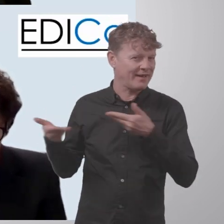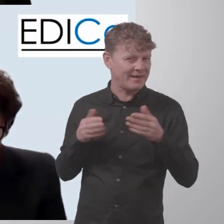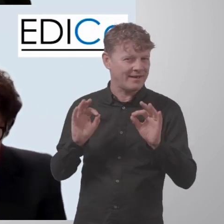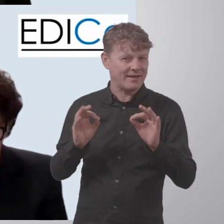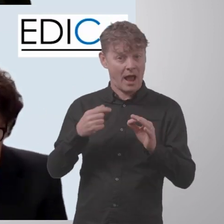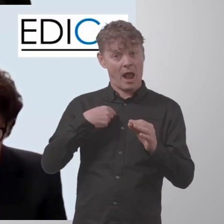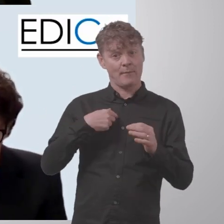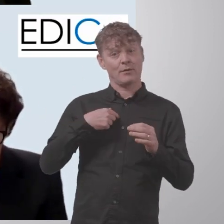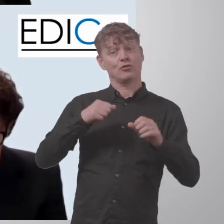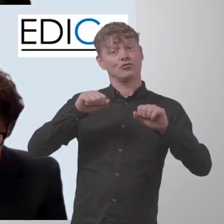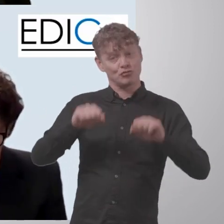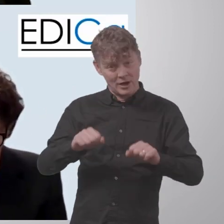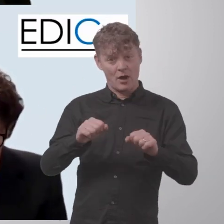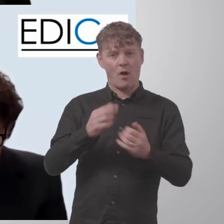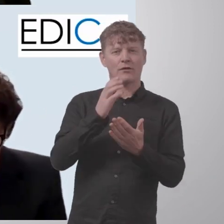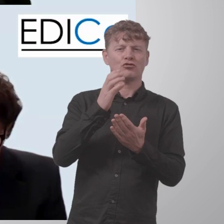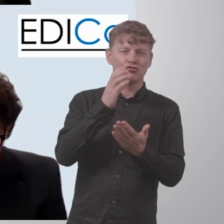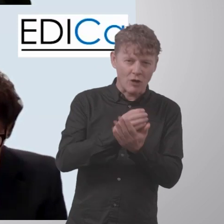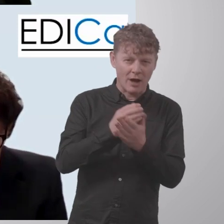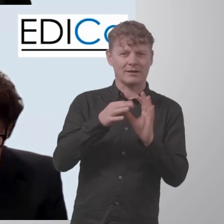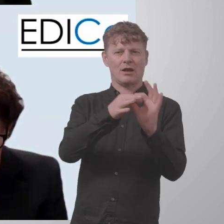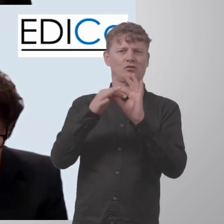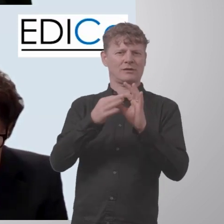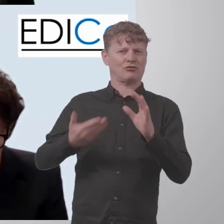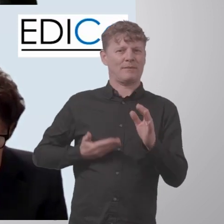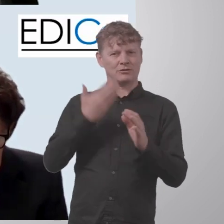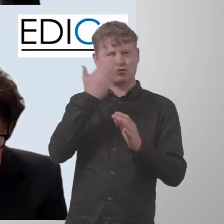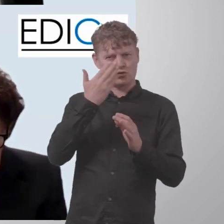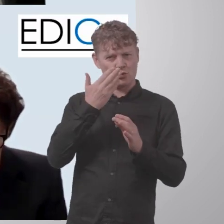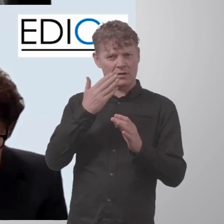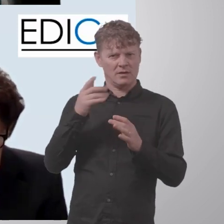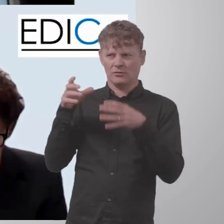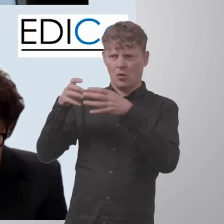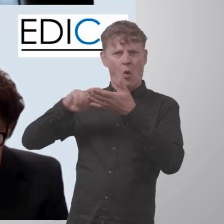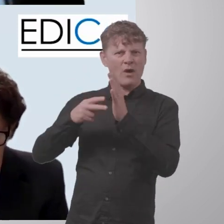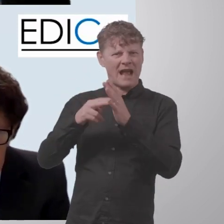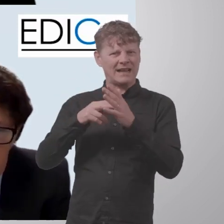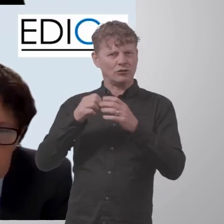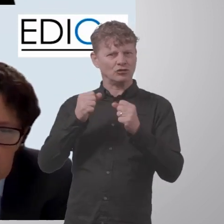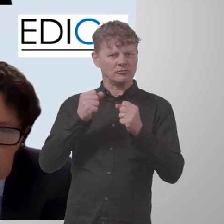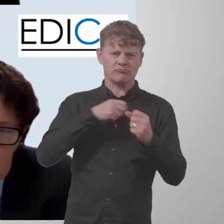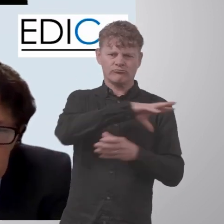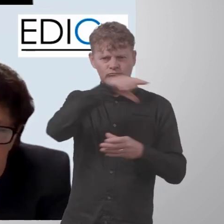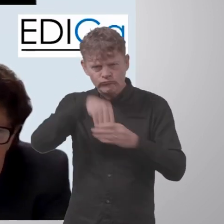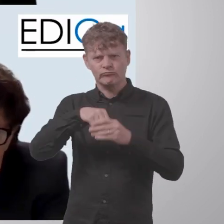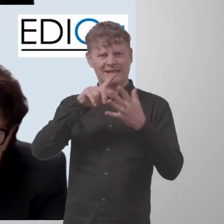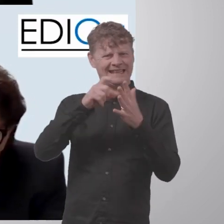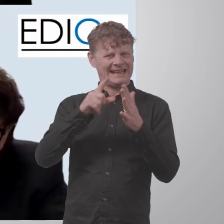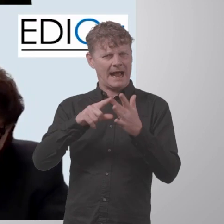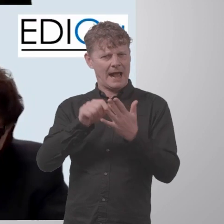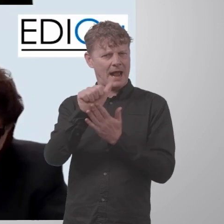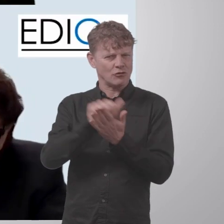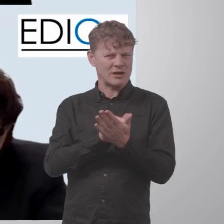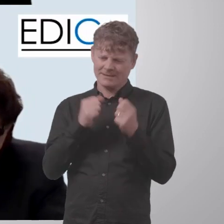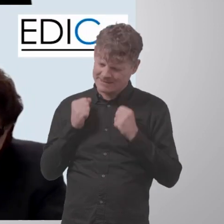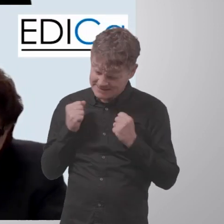Business Schools, and I'm really proud of the work that we've done as an organisation to place the EDI agenda at the heart of what we do. But it's about trying to take